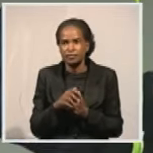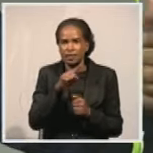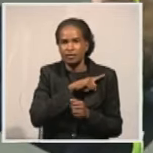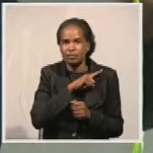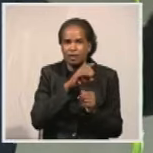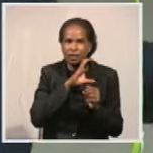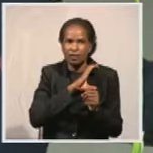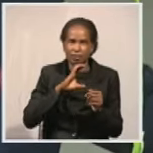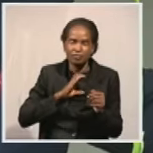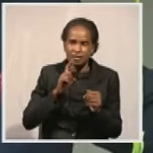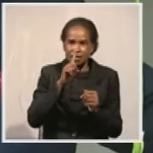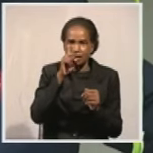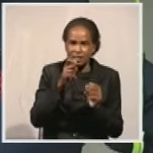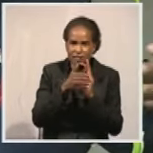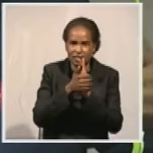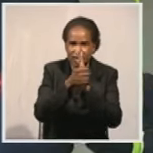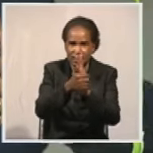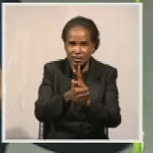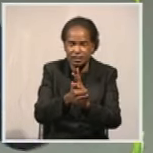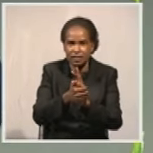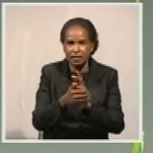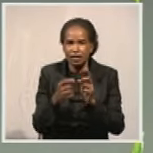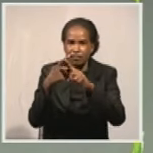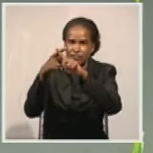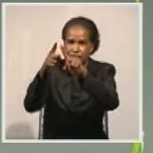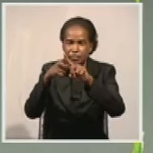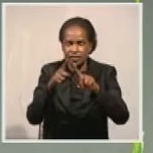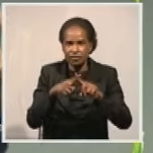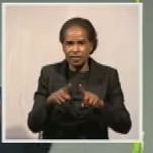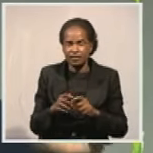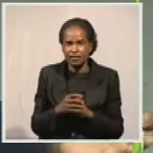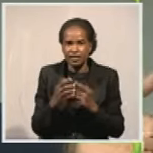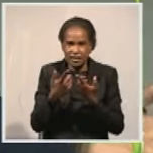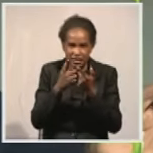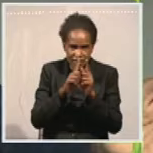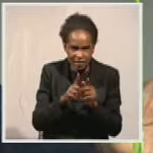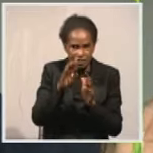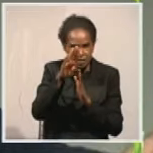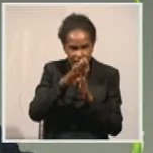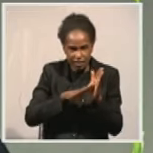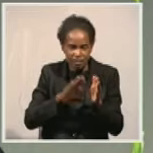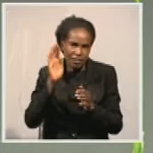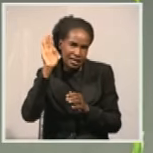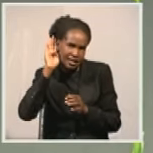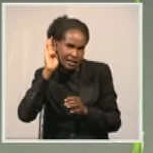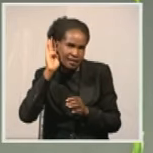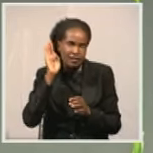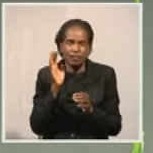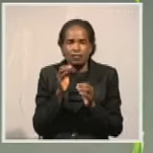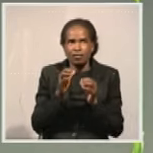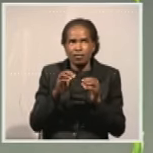request church leaders from various denominations to come and hear us